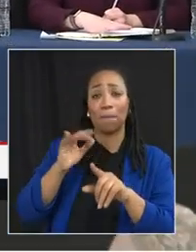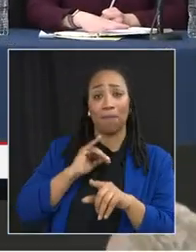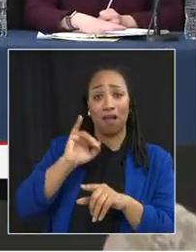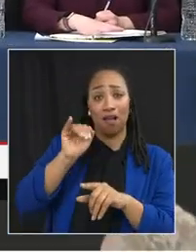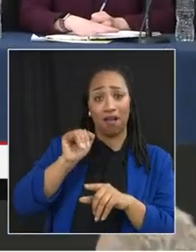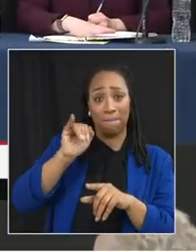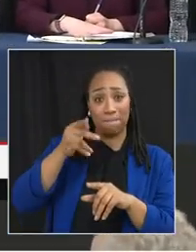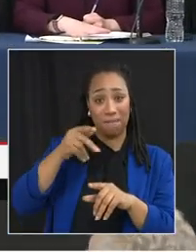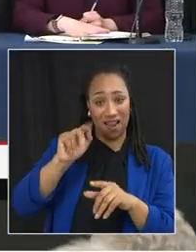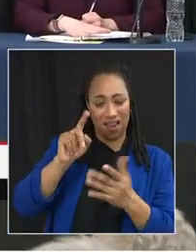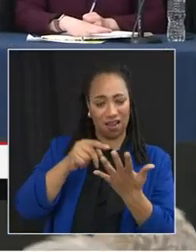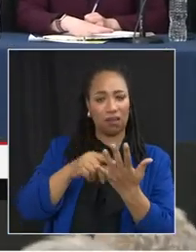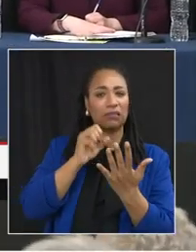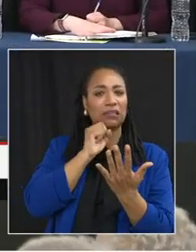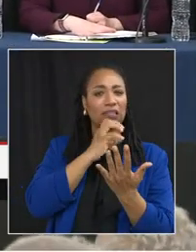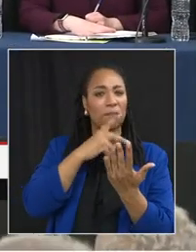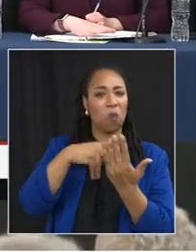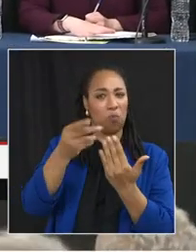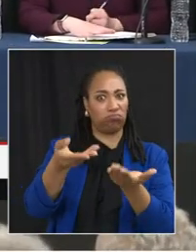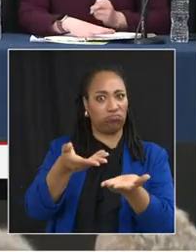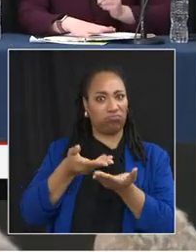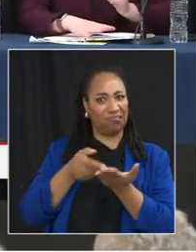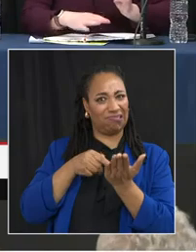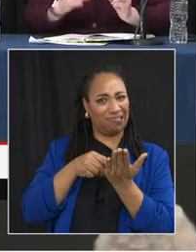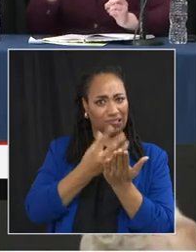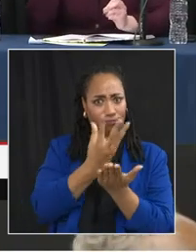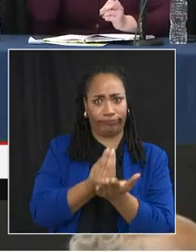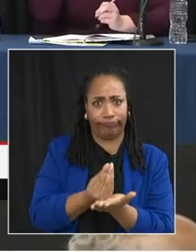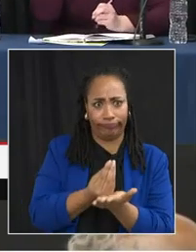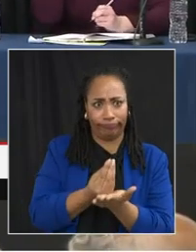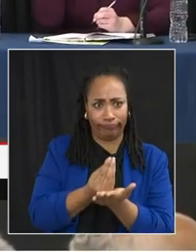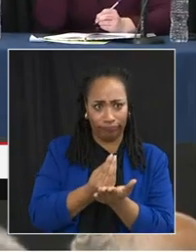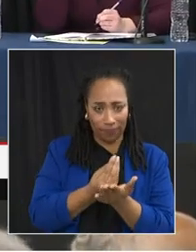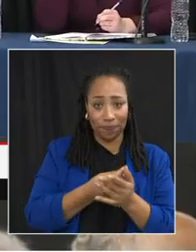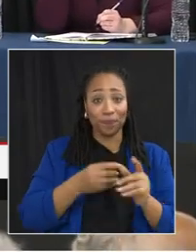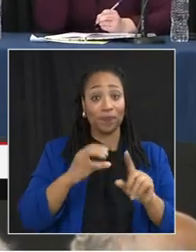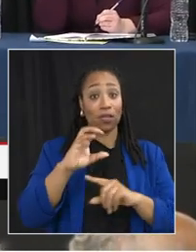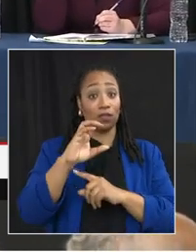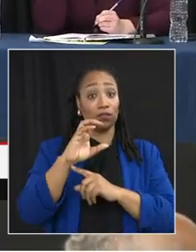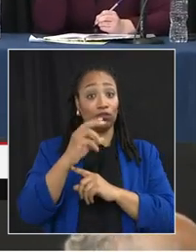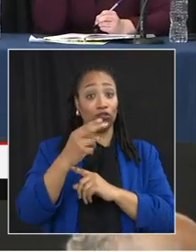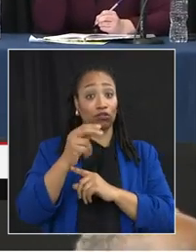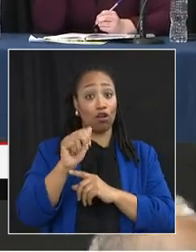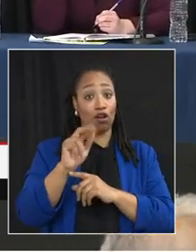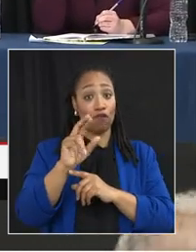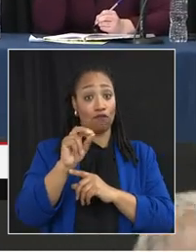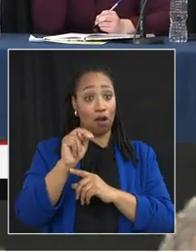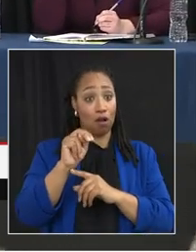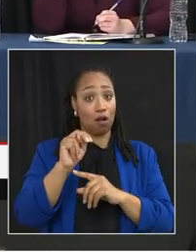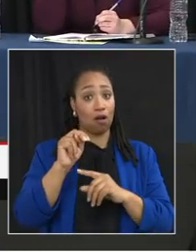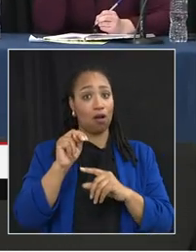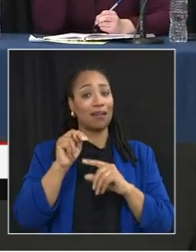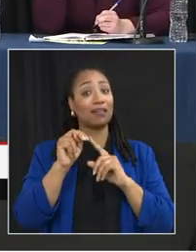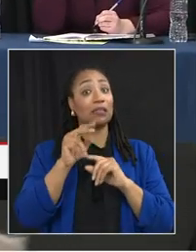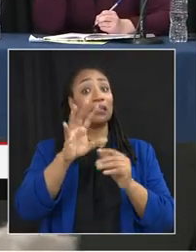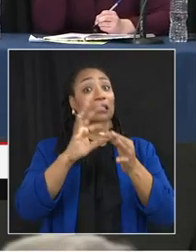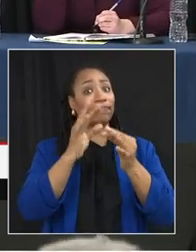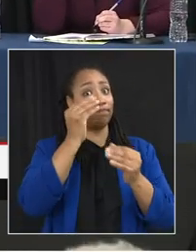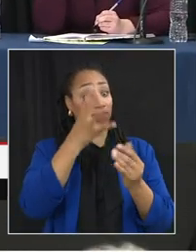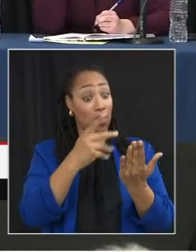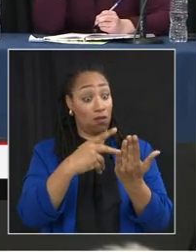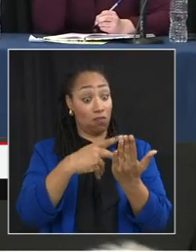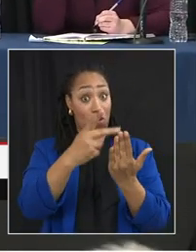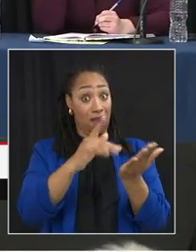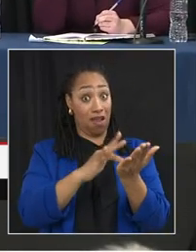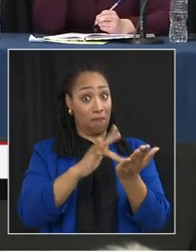of our grantees, so we can follow up after this. Okay, and I want to thank you for raising a mothership. My